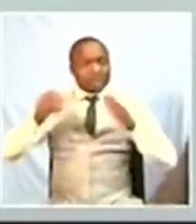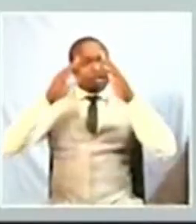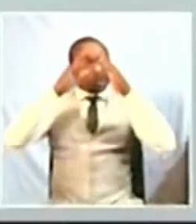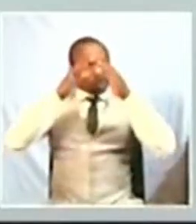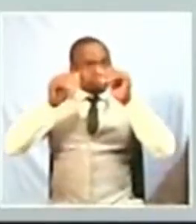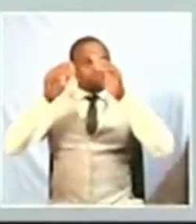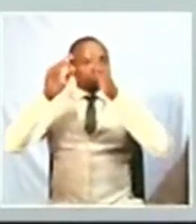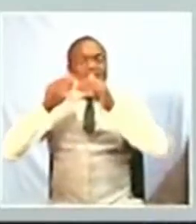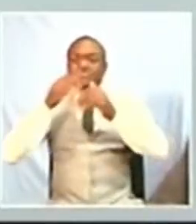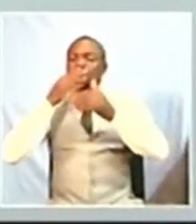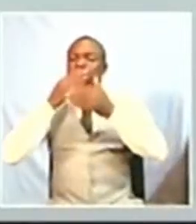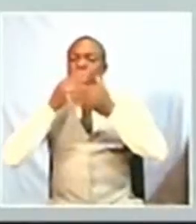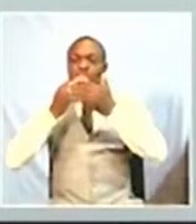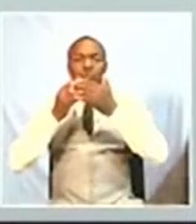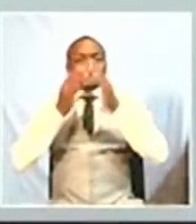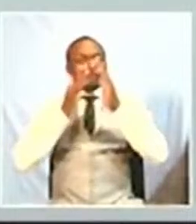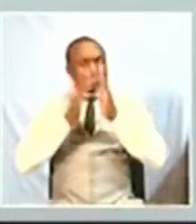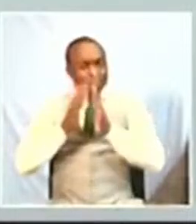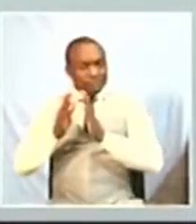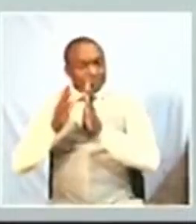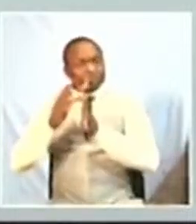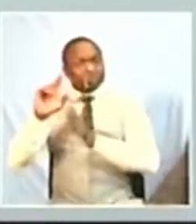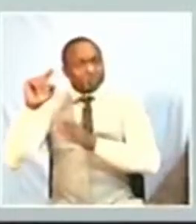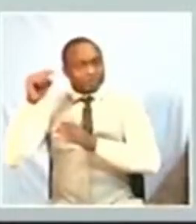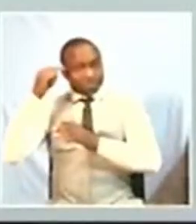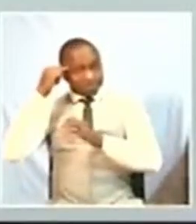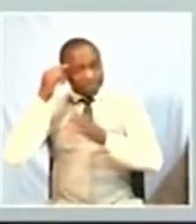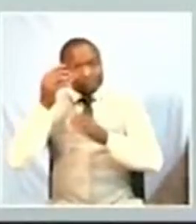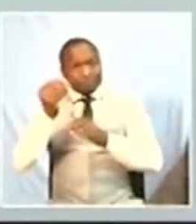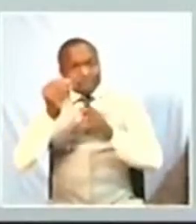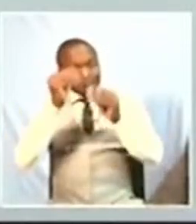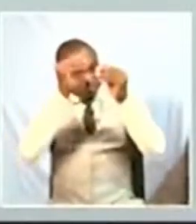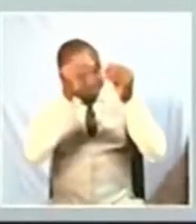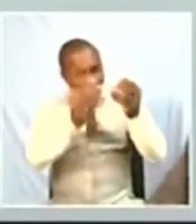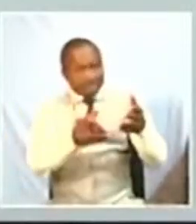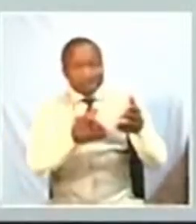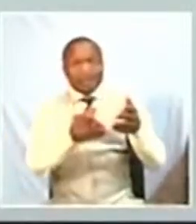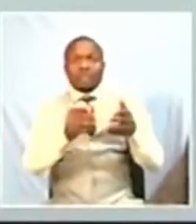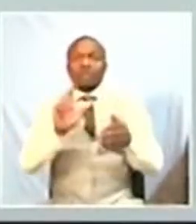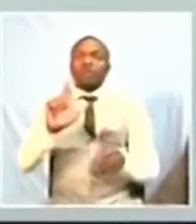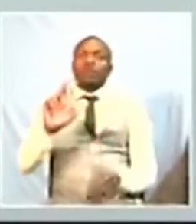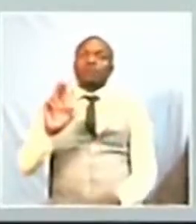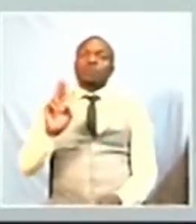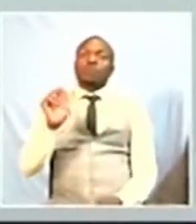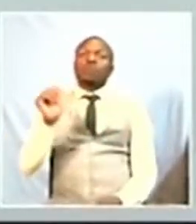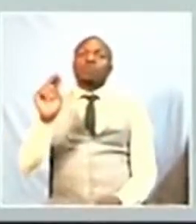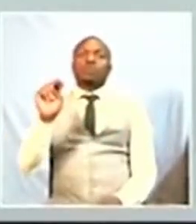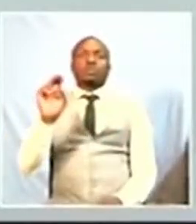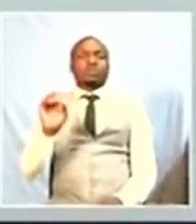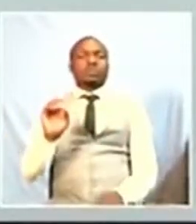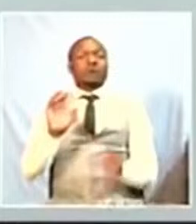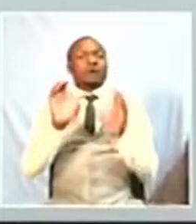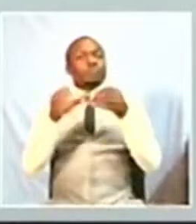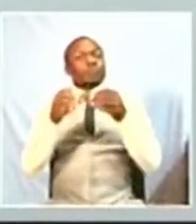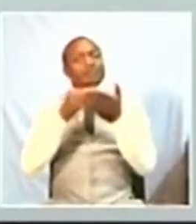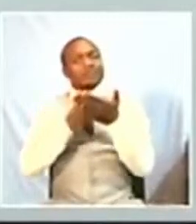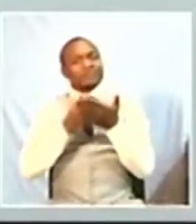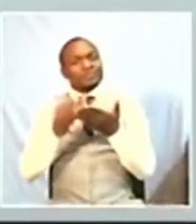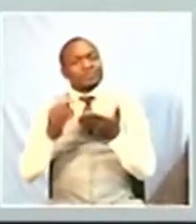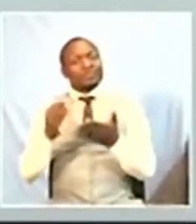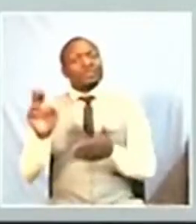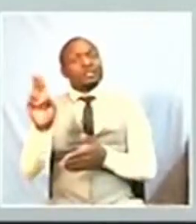good intentions of government. And they give the money. LUANO Council fails to